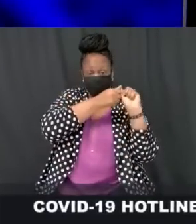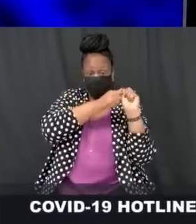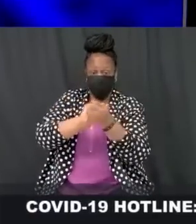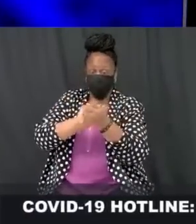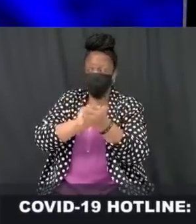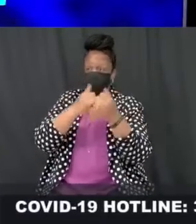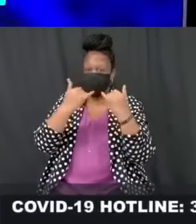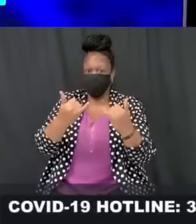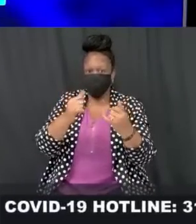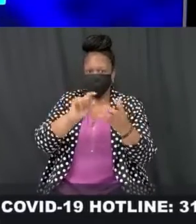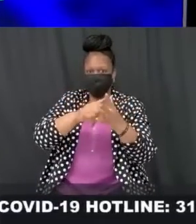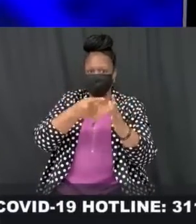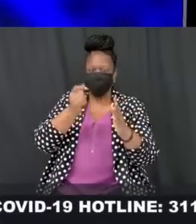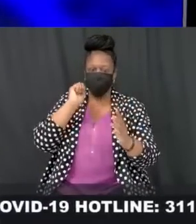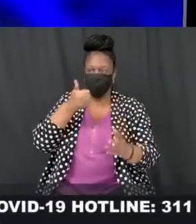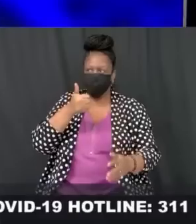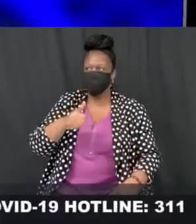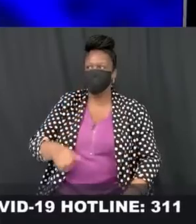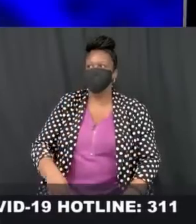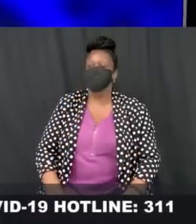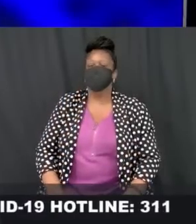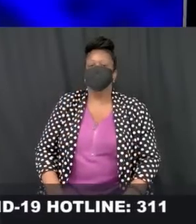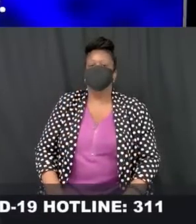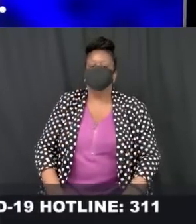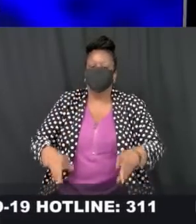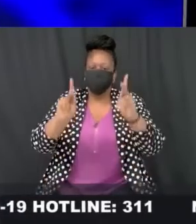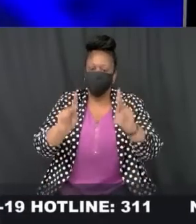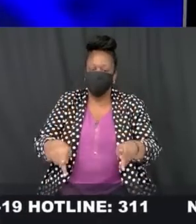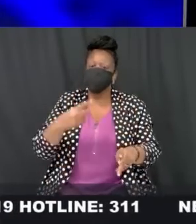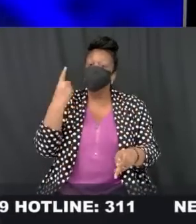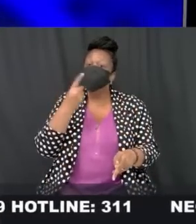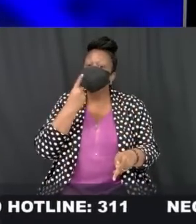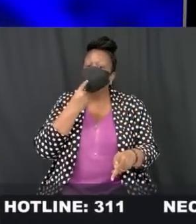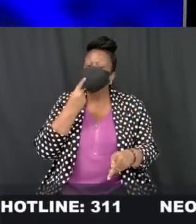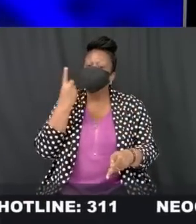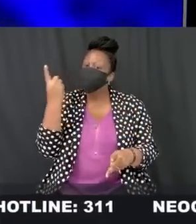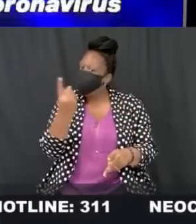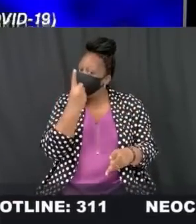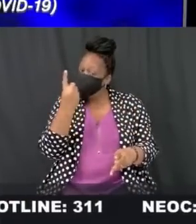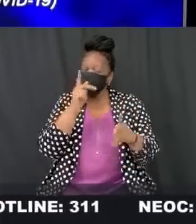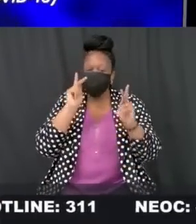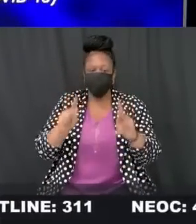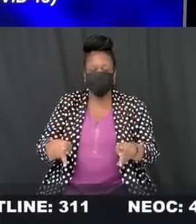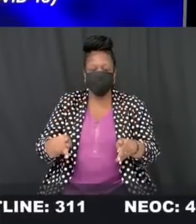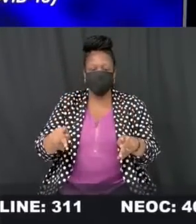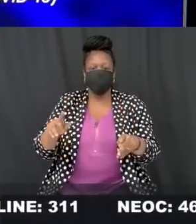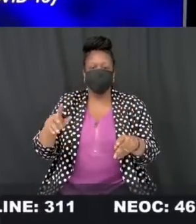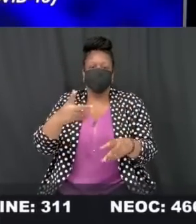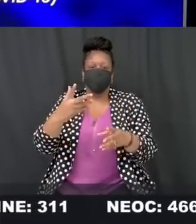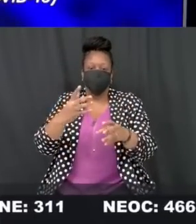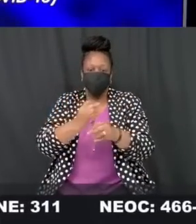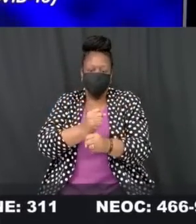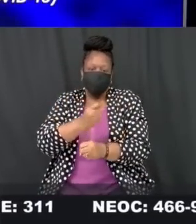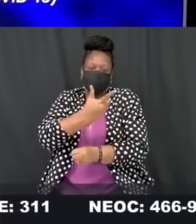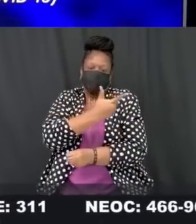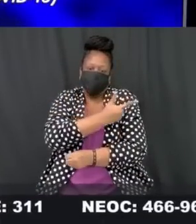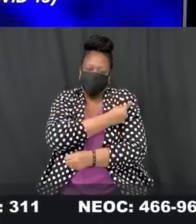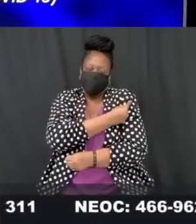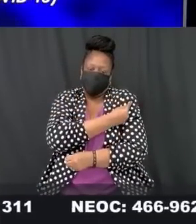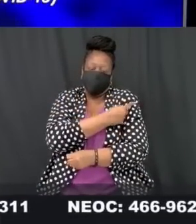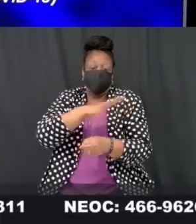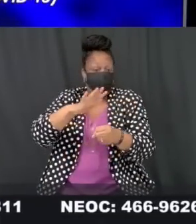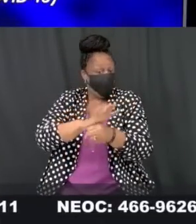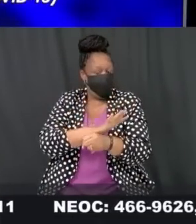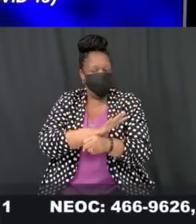A fully vaccinated person may attend the CPL cricket competition matches scheduled to begin on August 26.